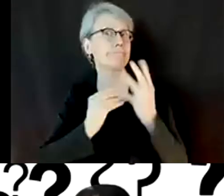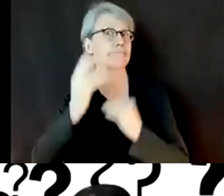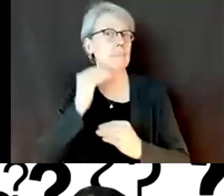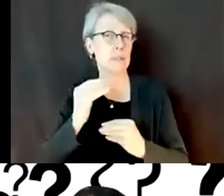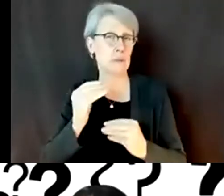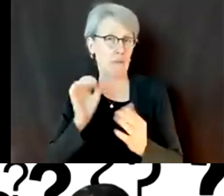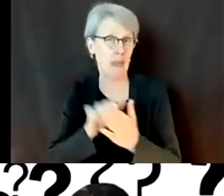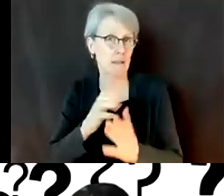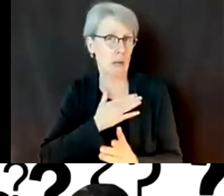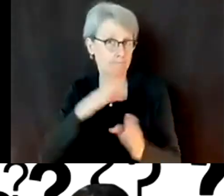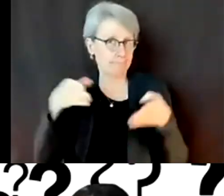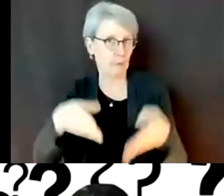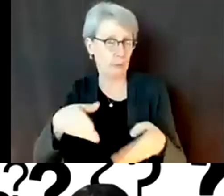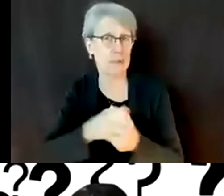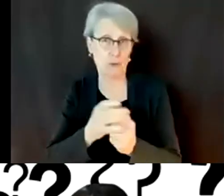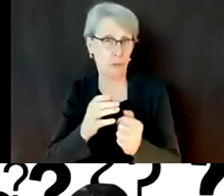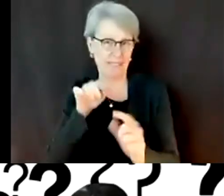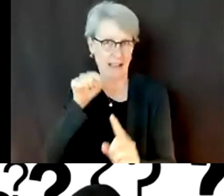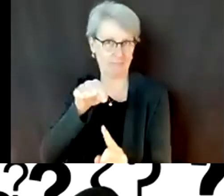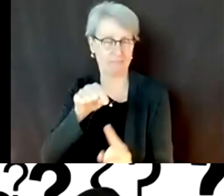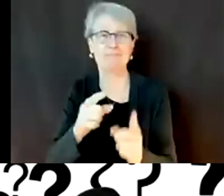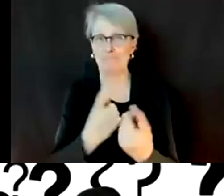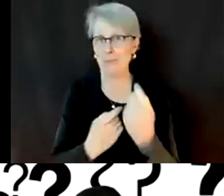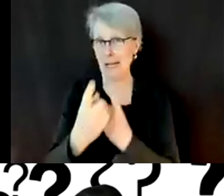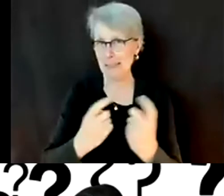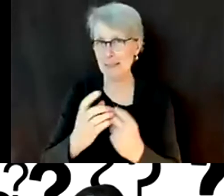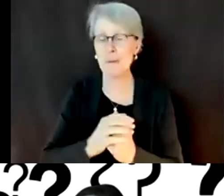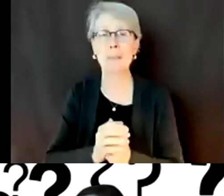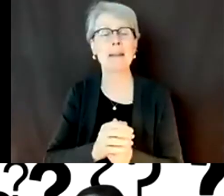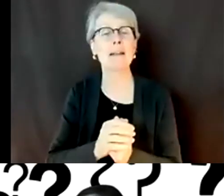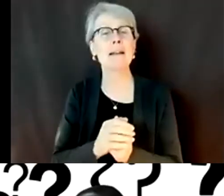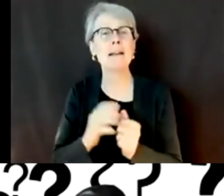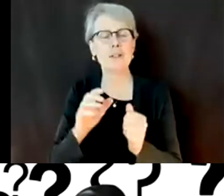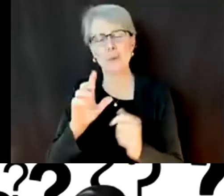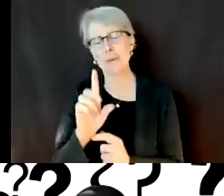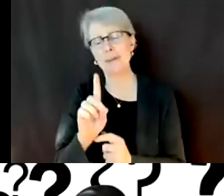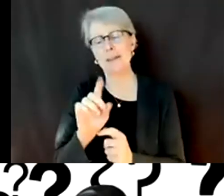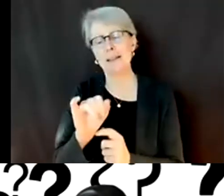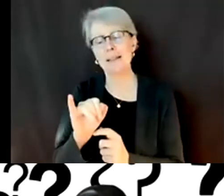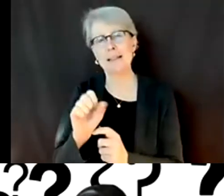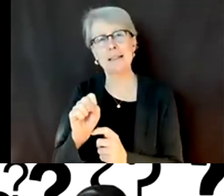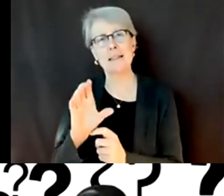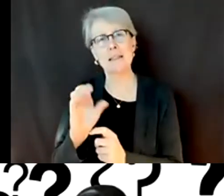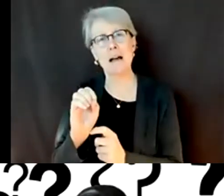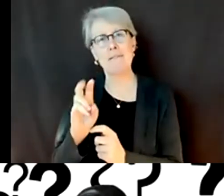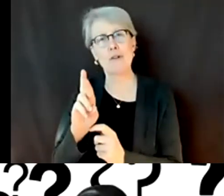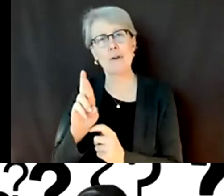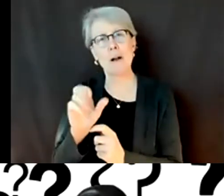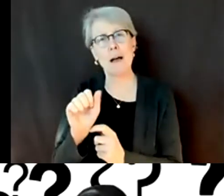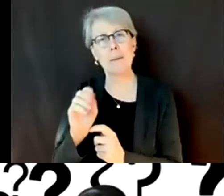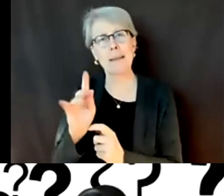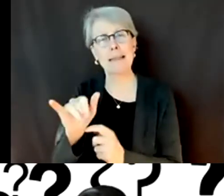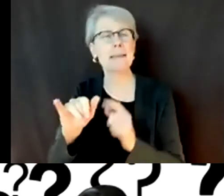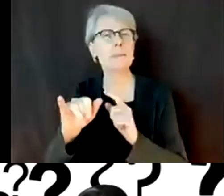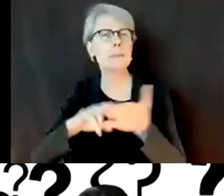little brief overview of my kind of perspective on the concept of discoverability, touch on very lightly on sort of